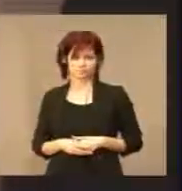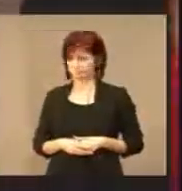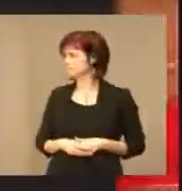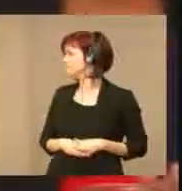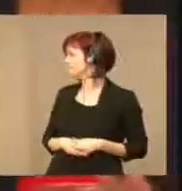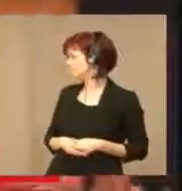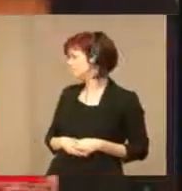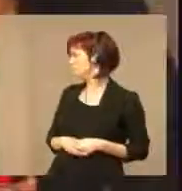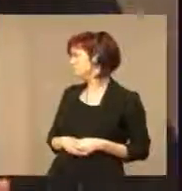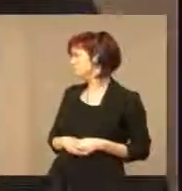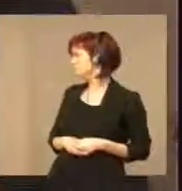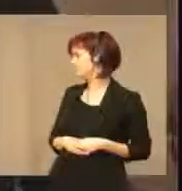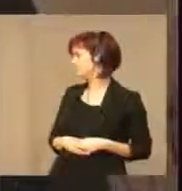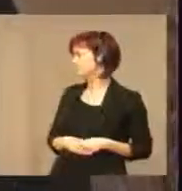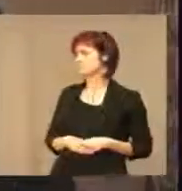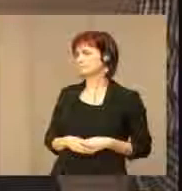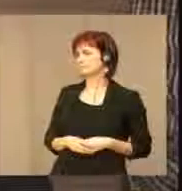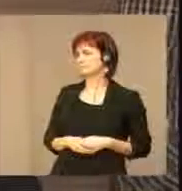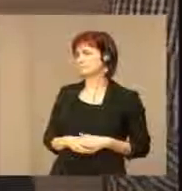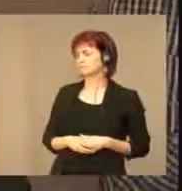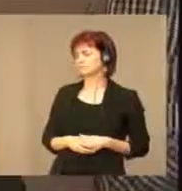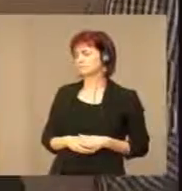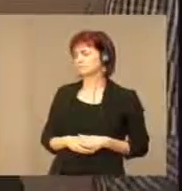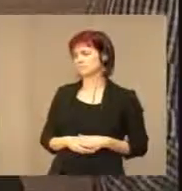Well, I want to